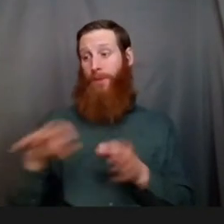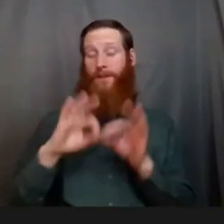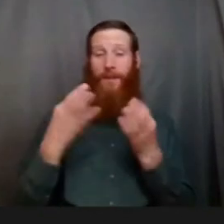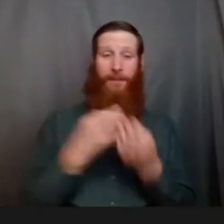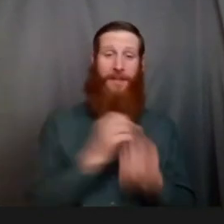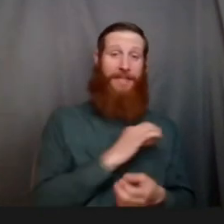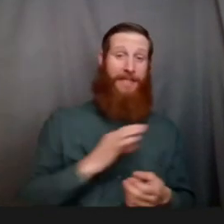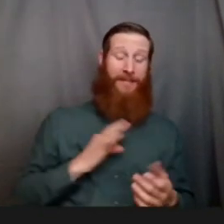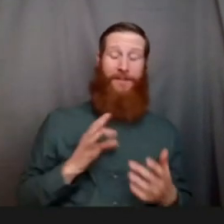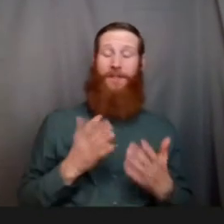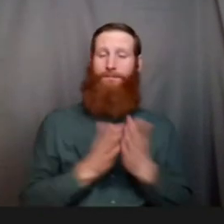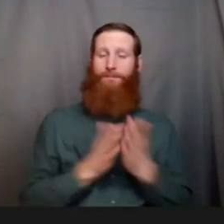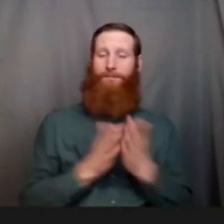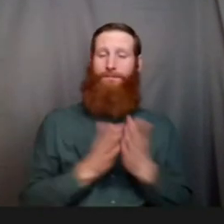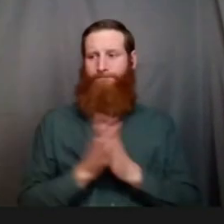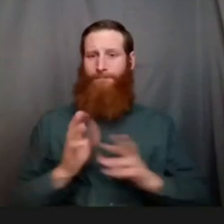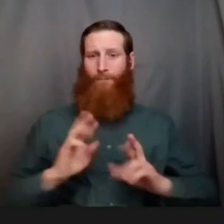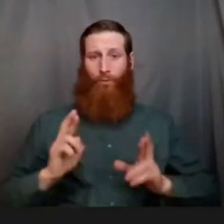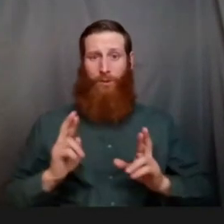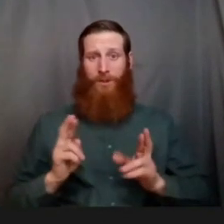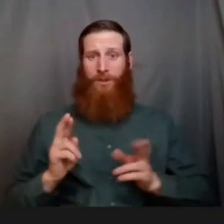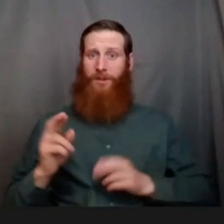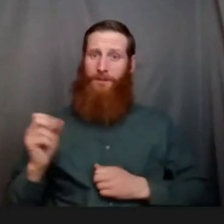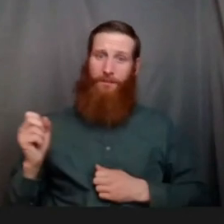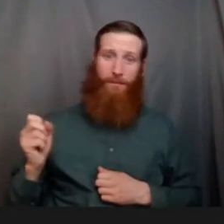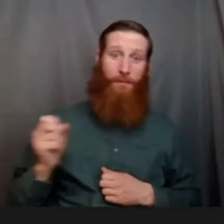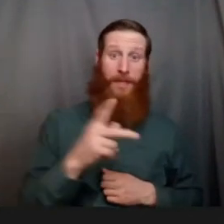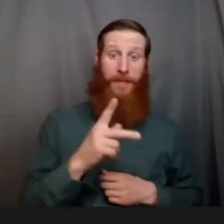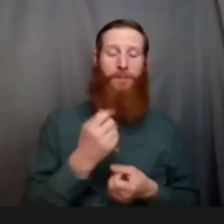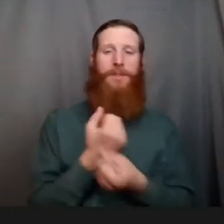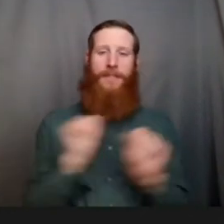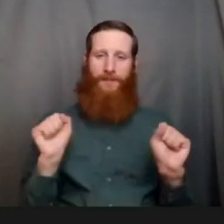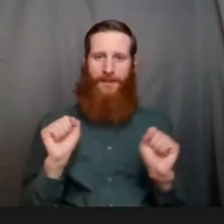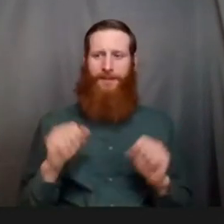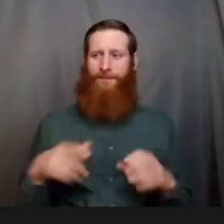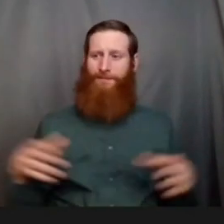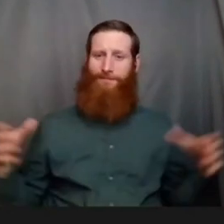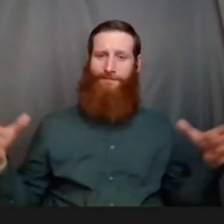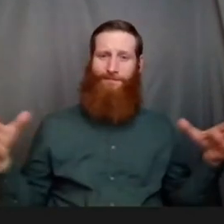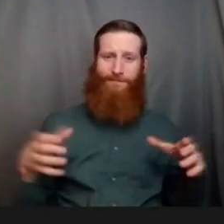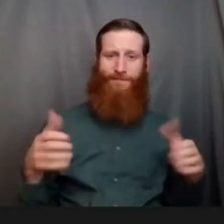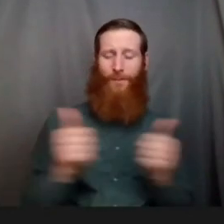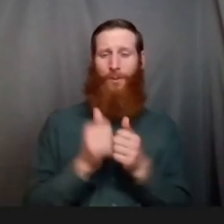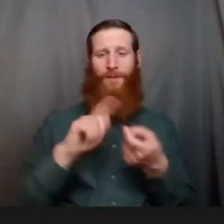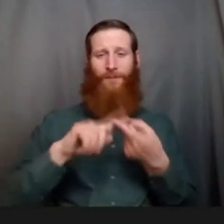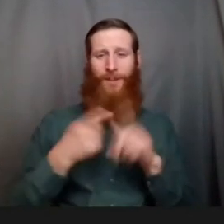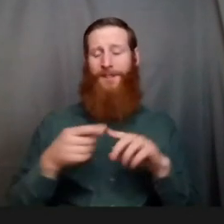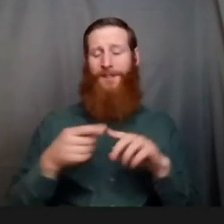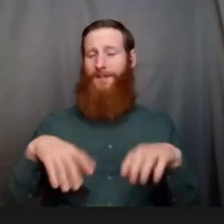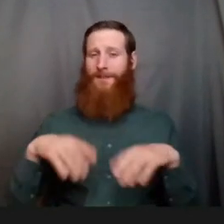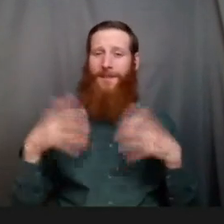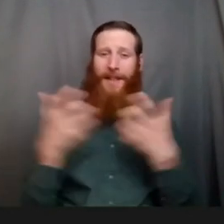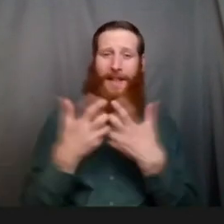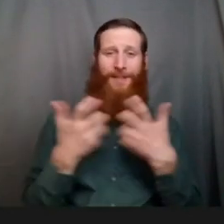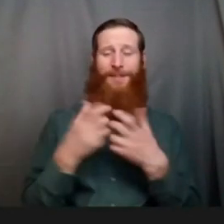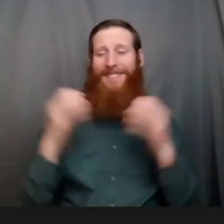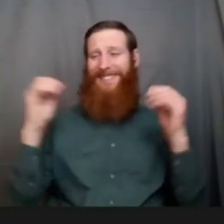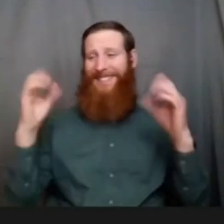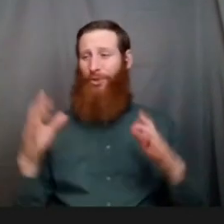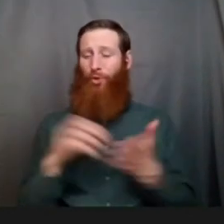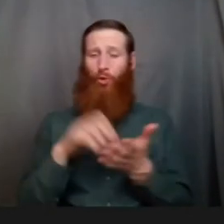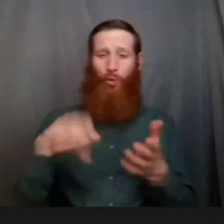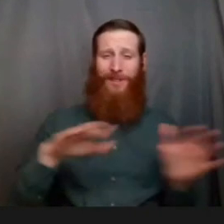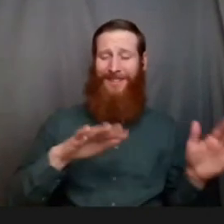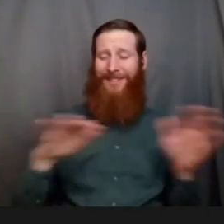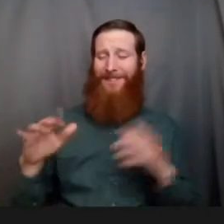to safely reopen our doors, to be reunited with friends, classmates, teachers, and students in person. This past year has not